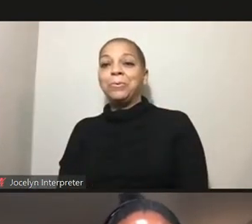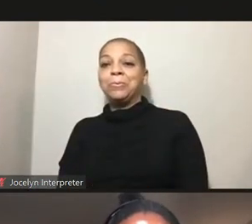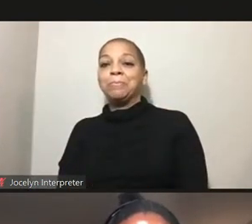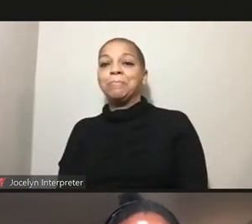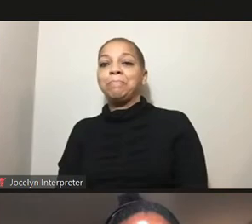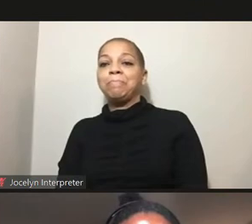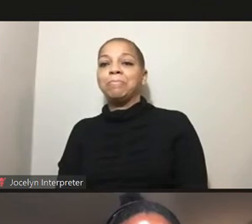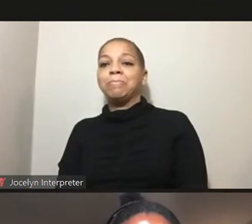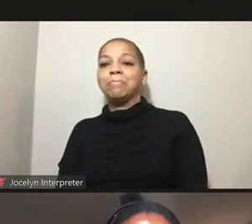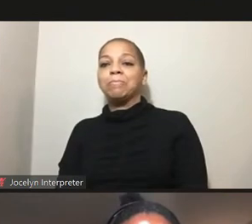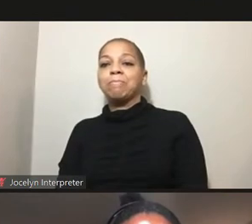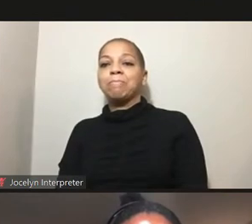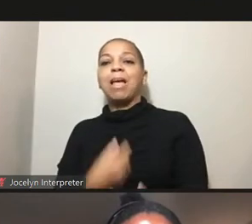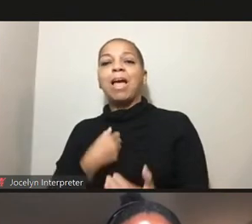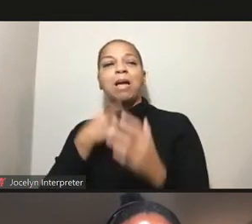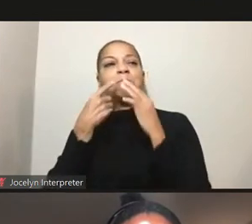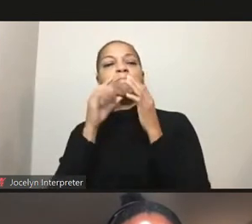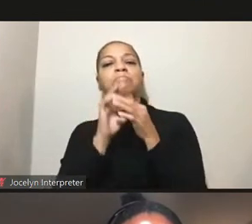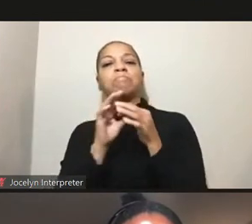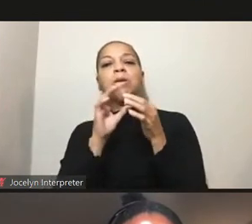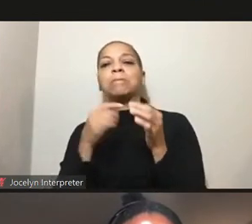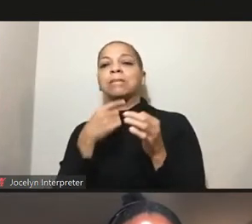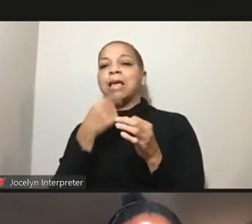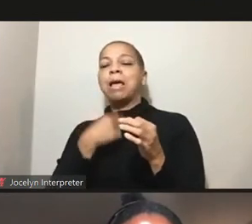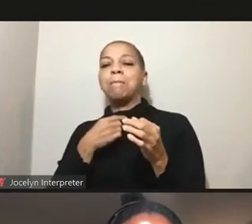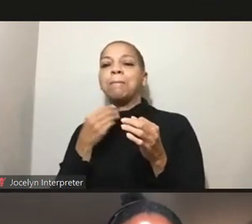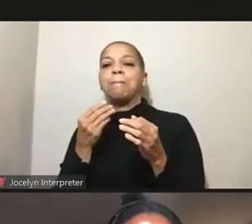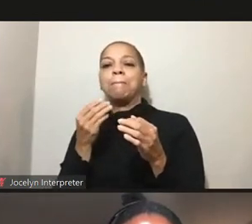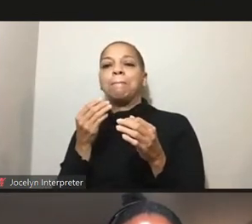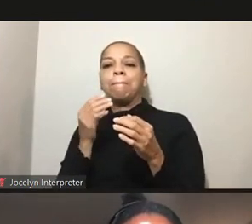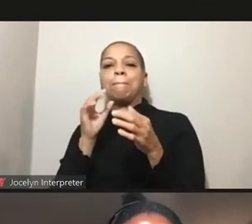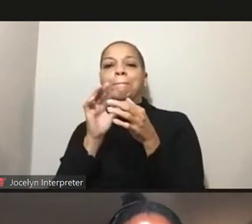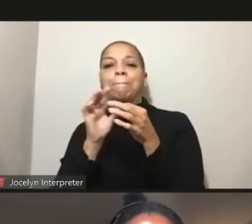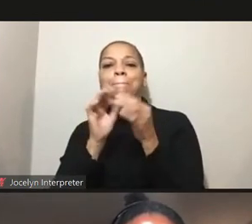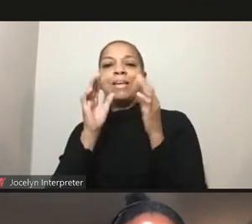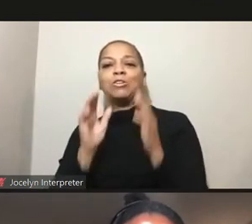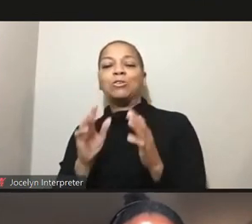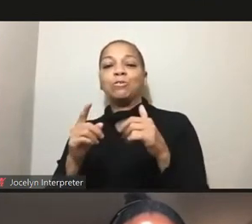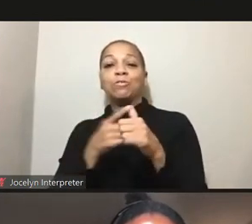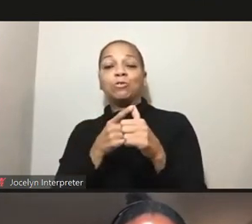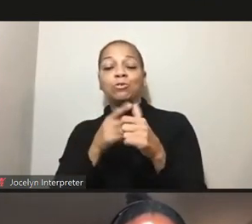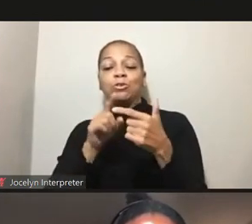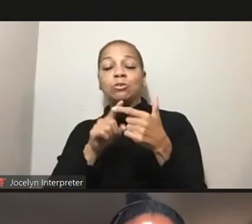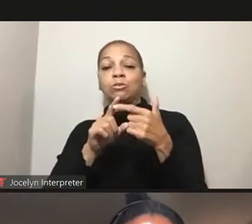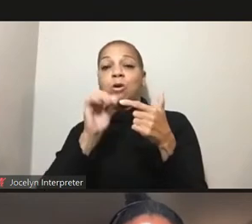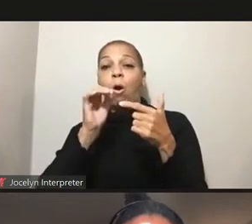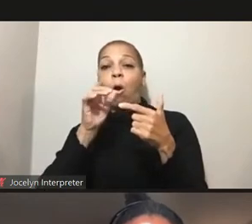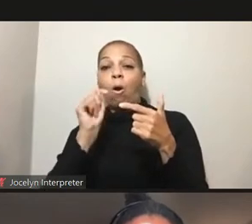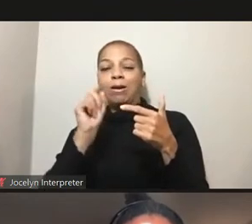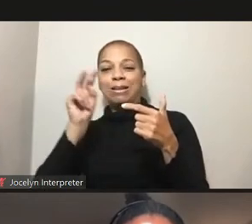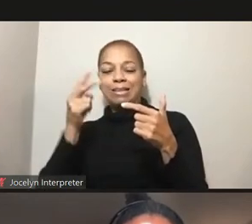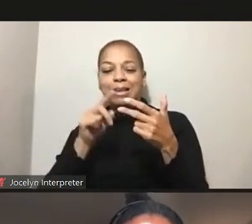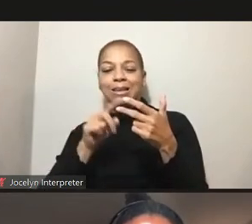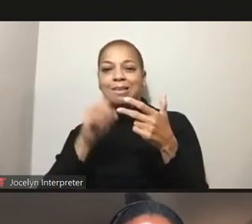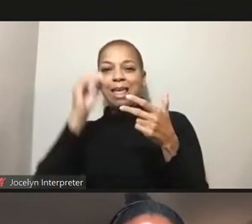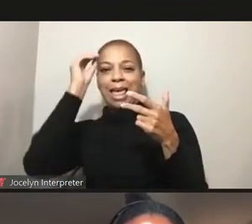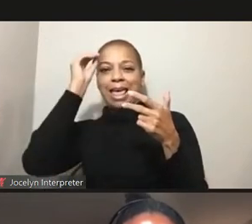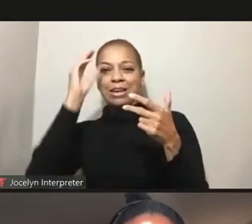I think I'm going to start off by saying that I'm a messenger first, artist second, educator third.